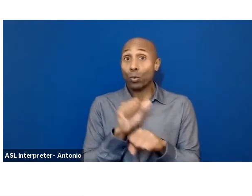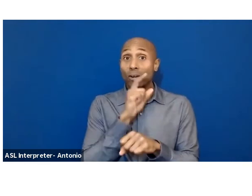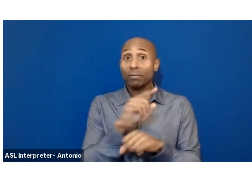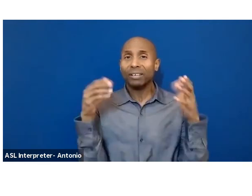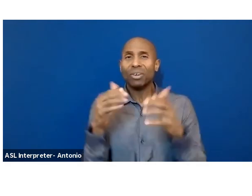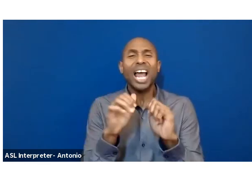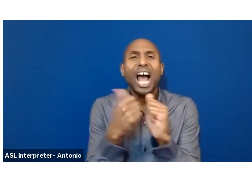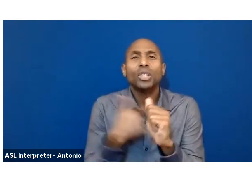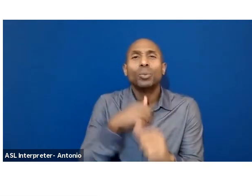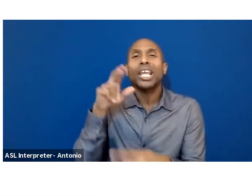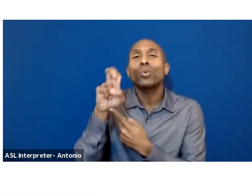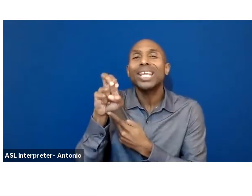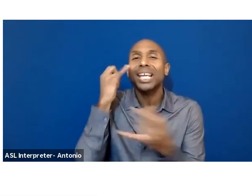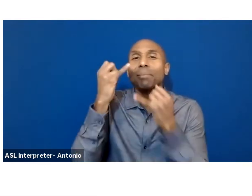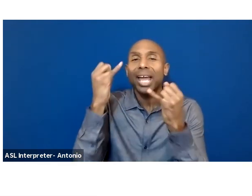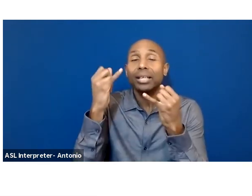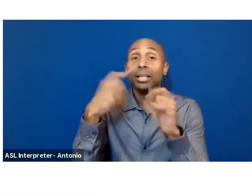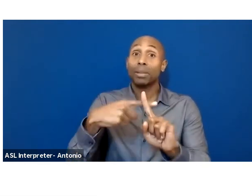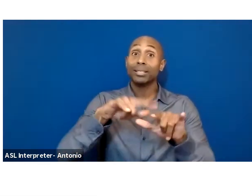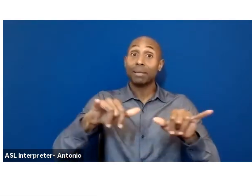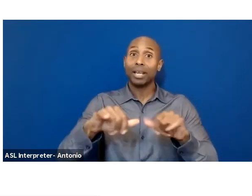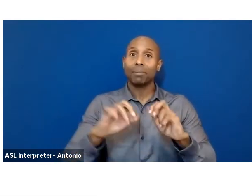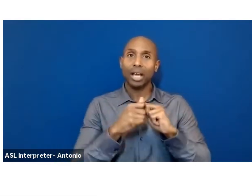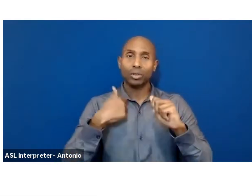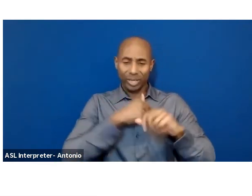by ethical fashion. And oftentimes, our